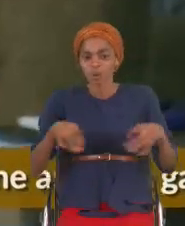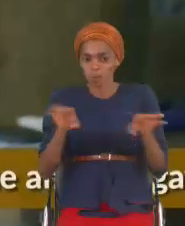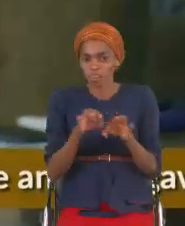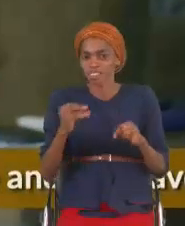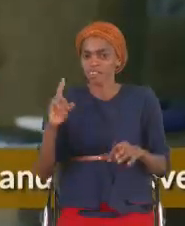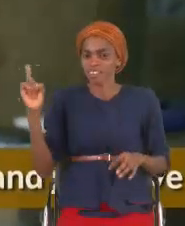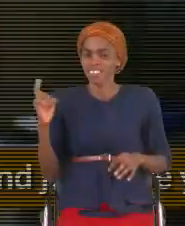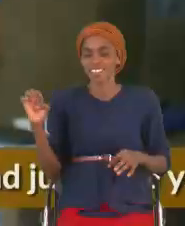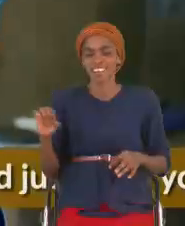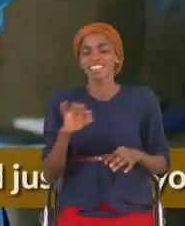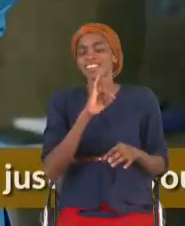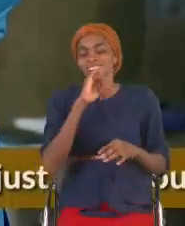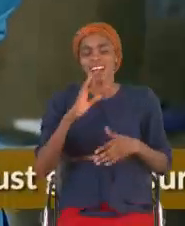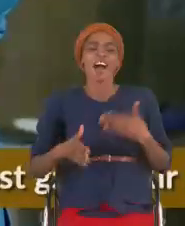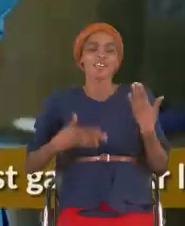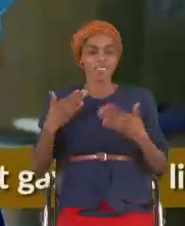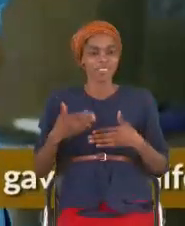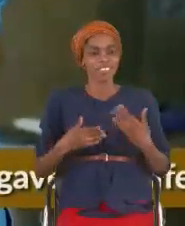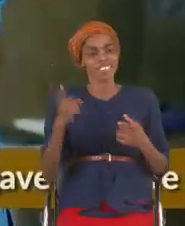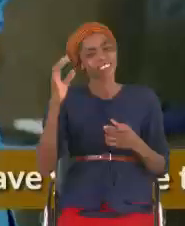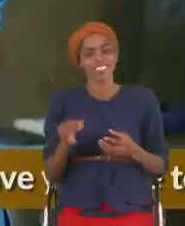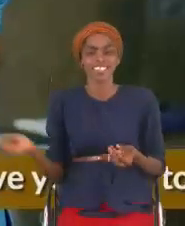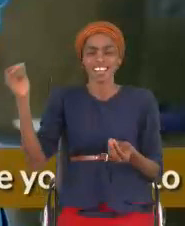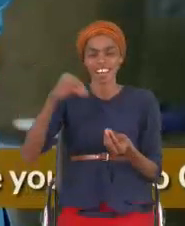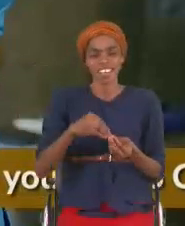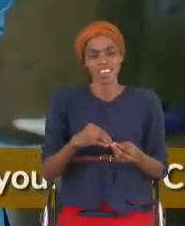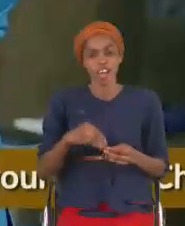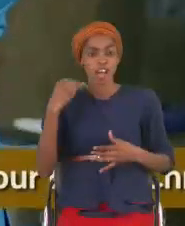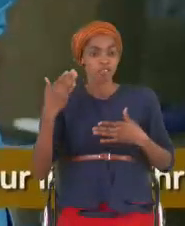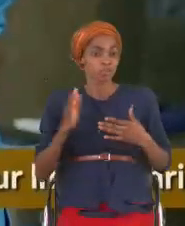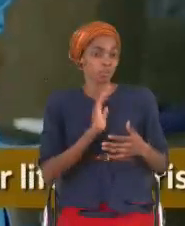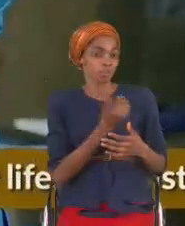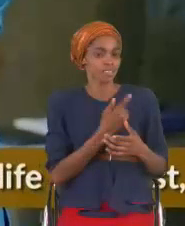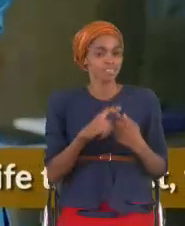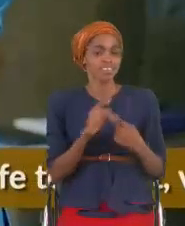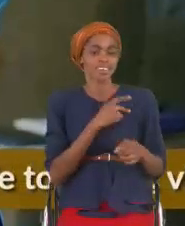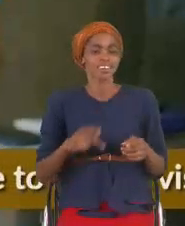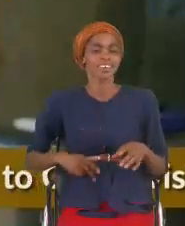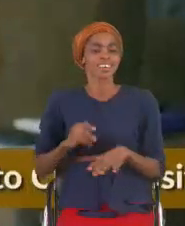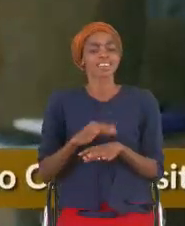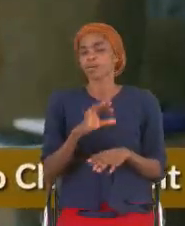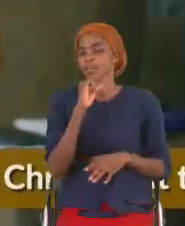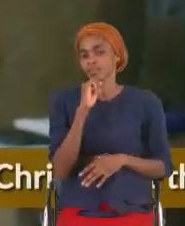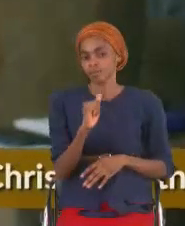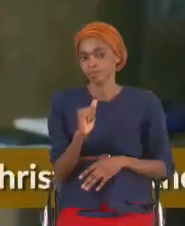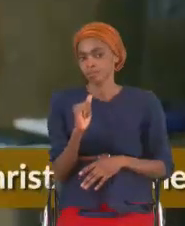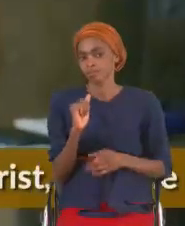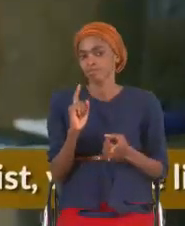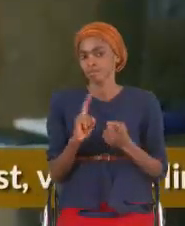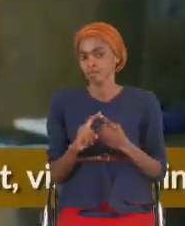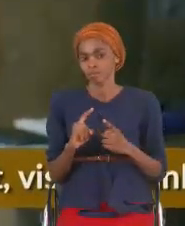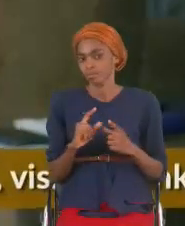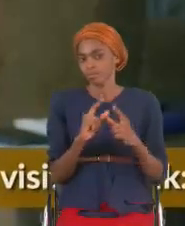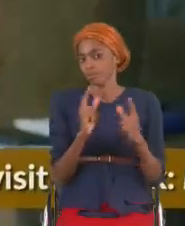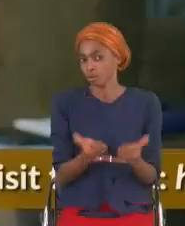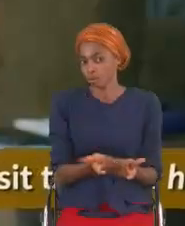is adding souls to his kingdom, not to the local church, but to